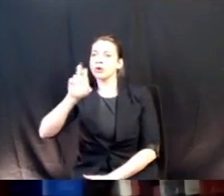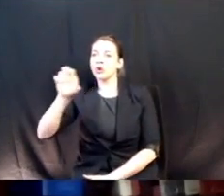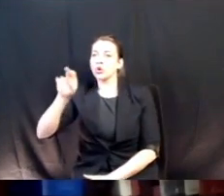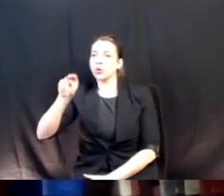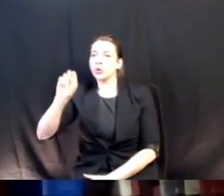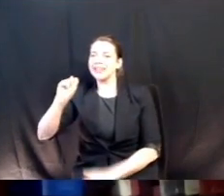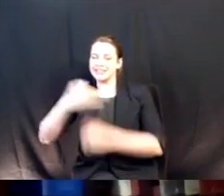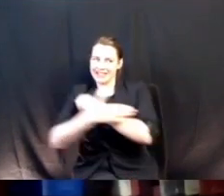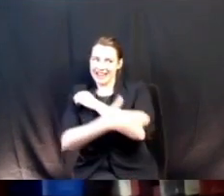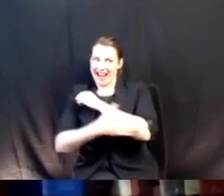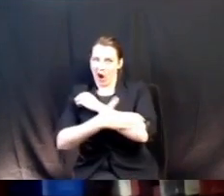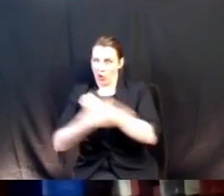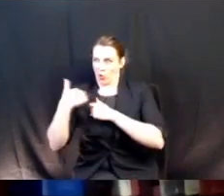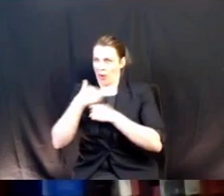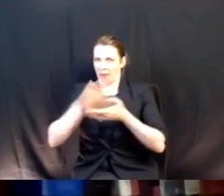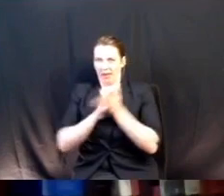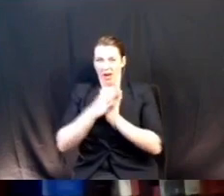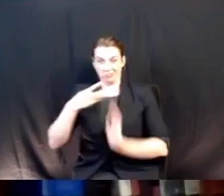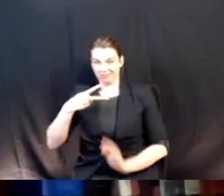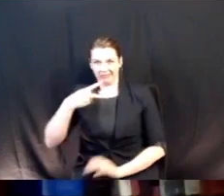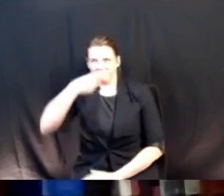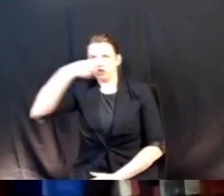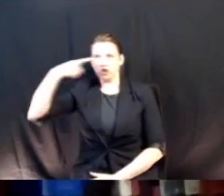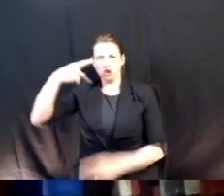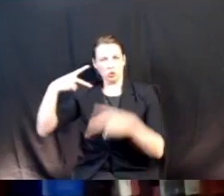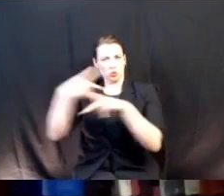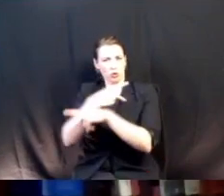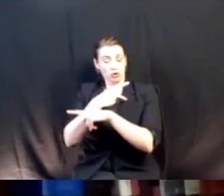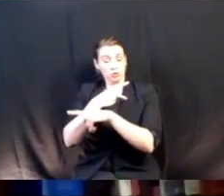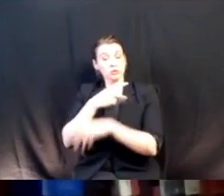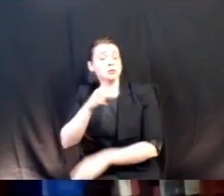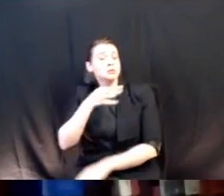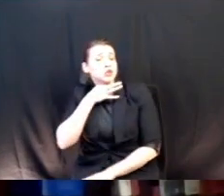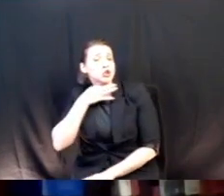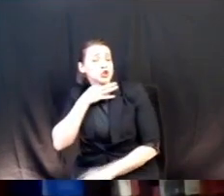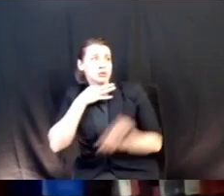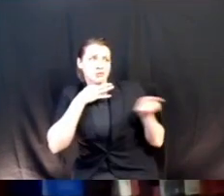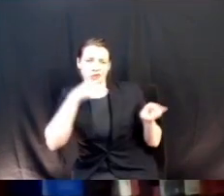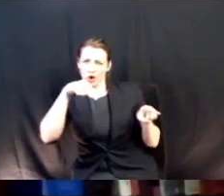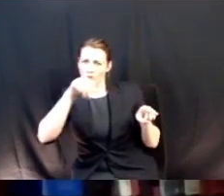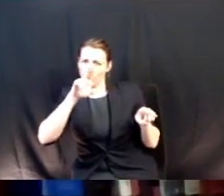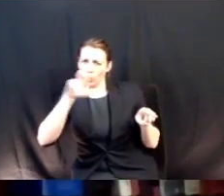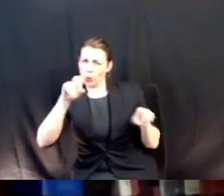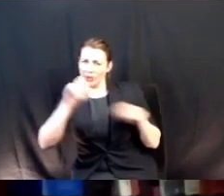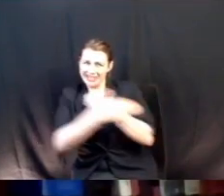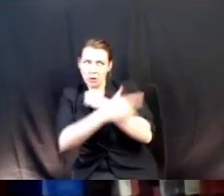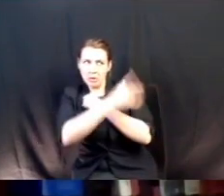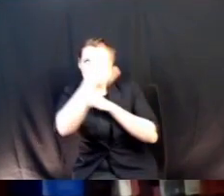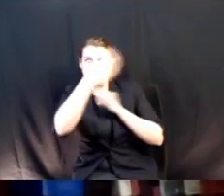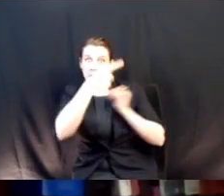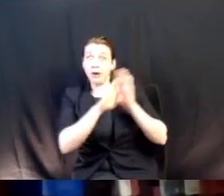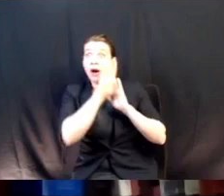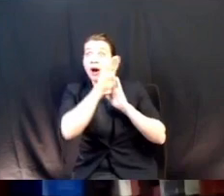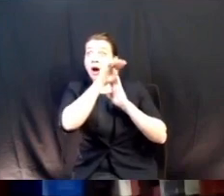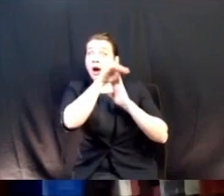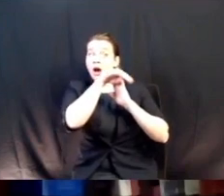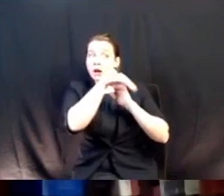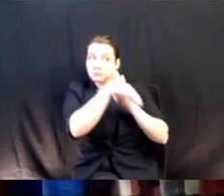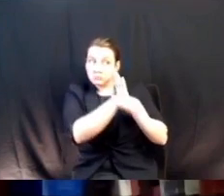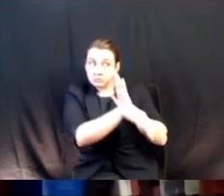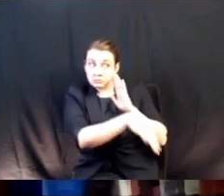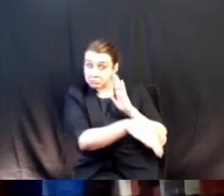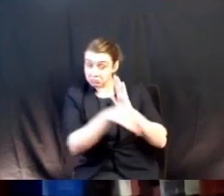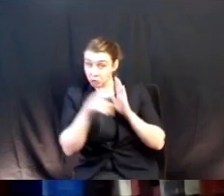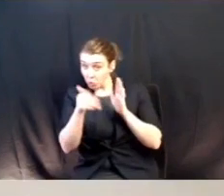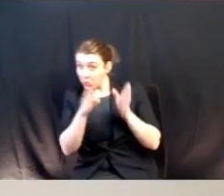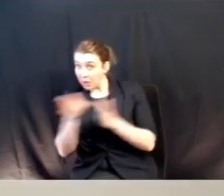and also if there's any lessons to be had from Queens County, since they're kind of going on a downward trajectory now. Again, I just want to make sure